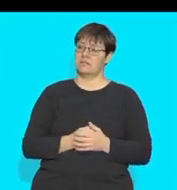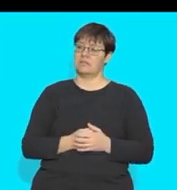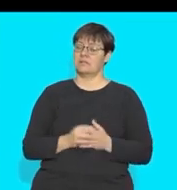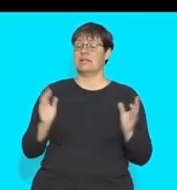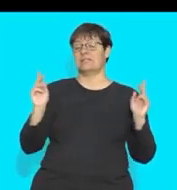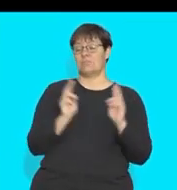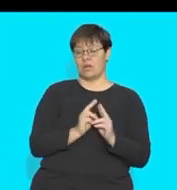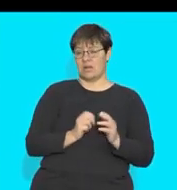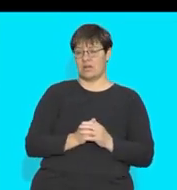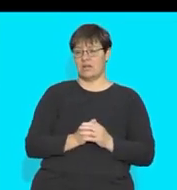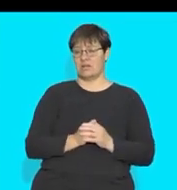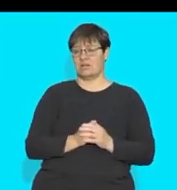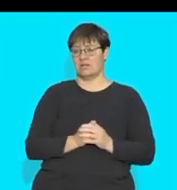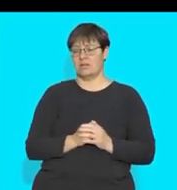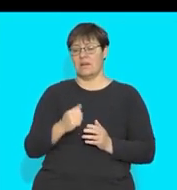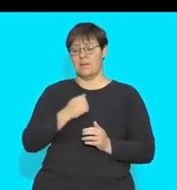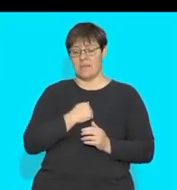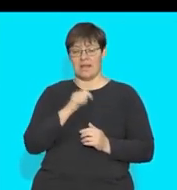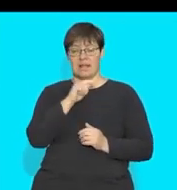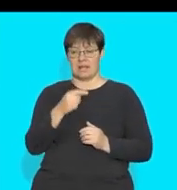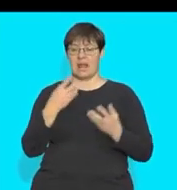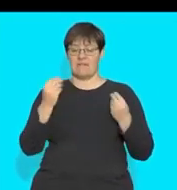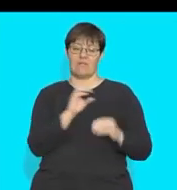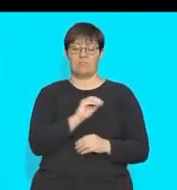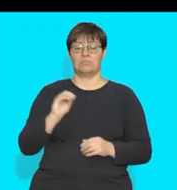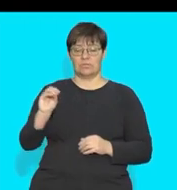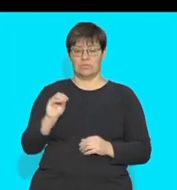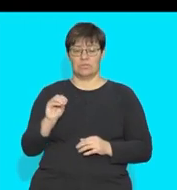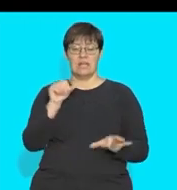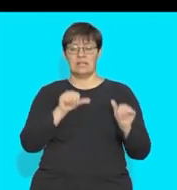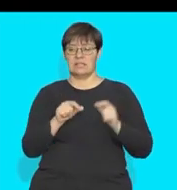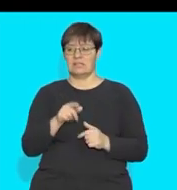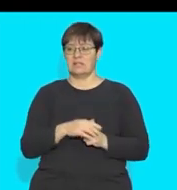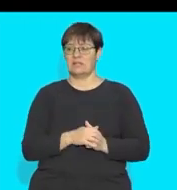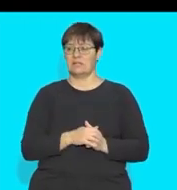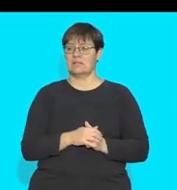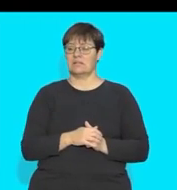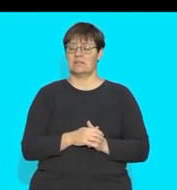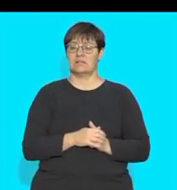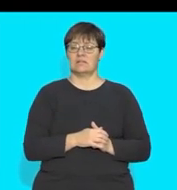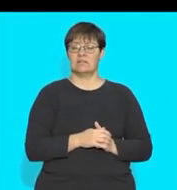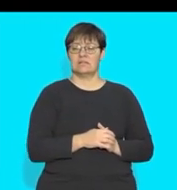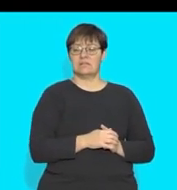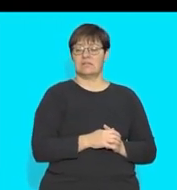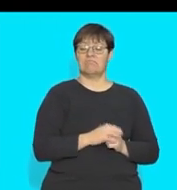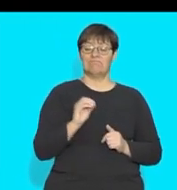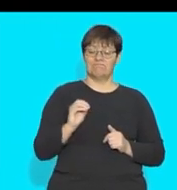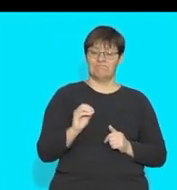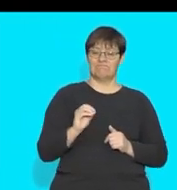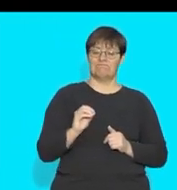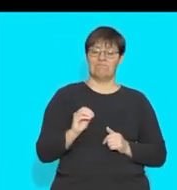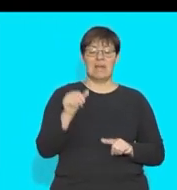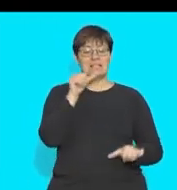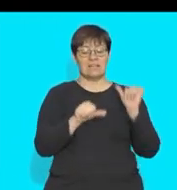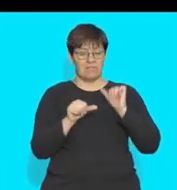and it just gets smaller. Now, my calculator has already put it, and I don't know why it disappeared. My calculator has already